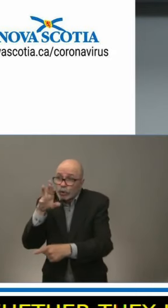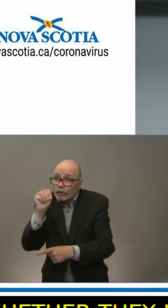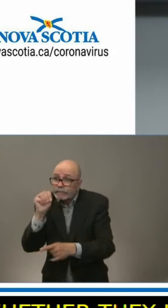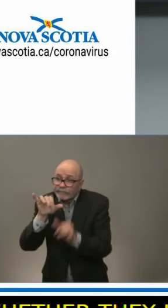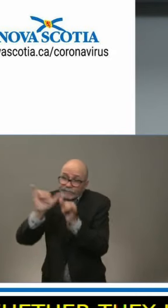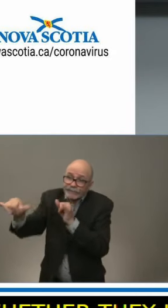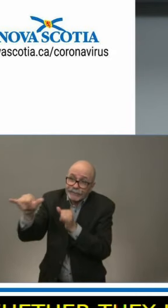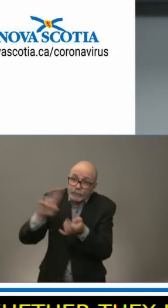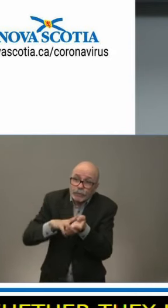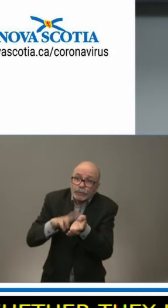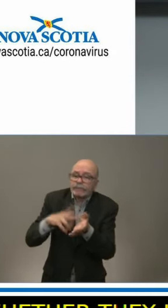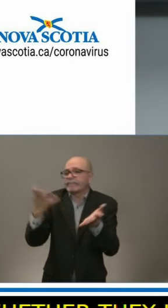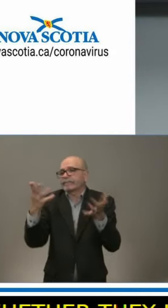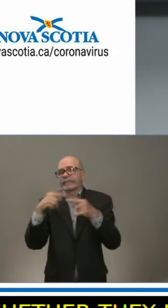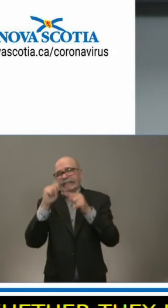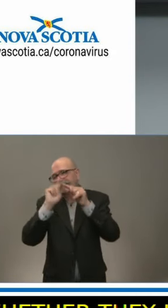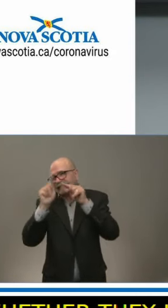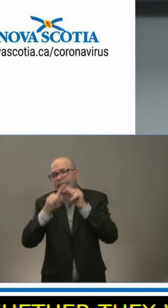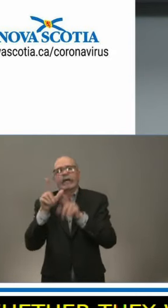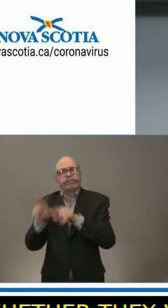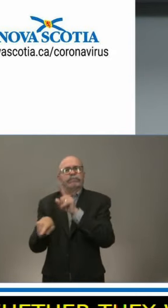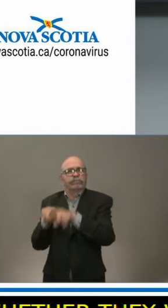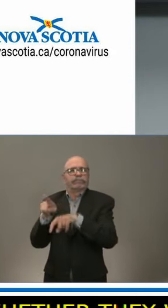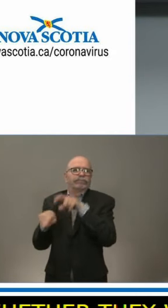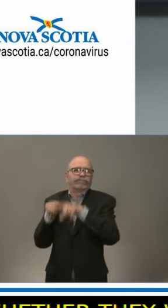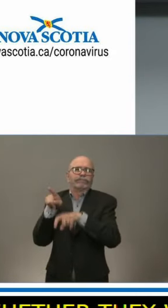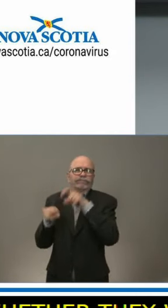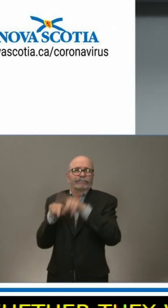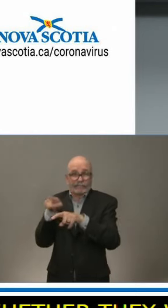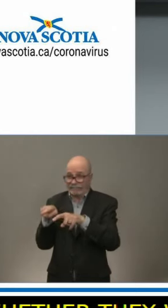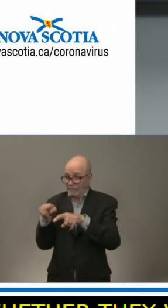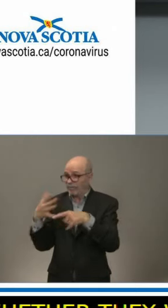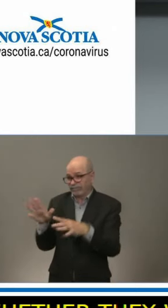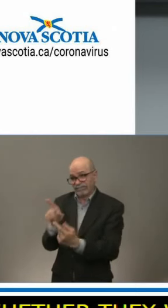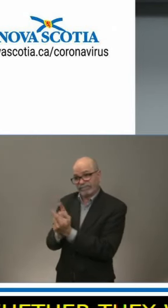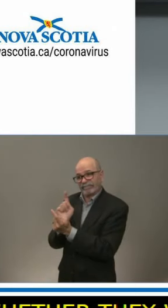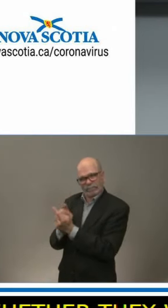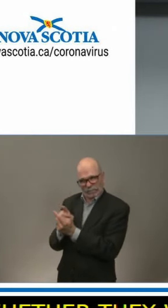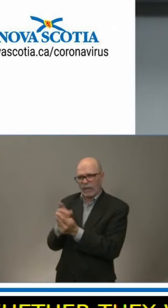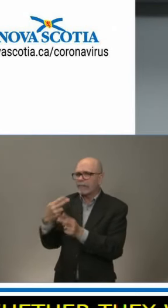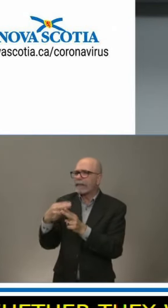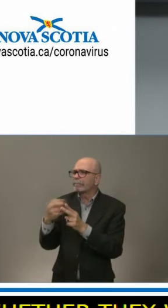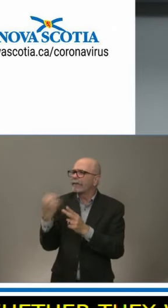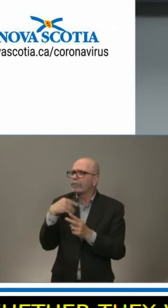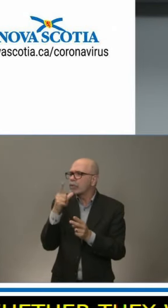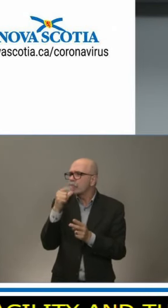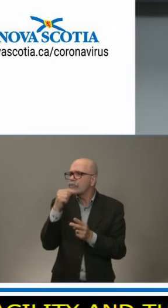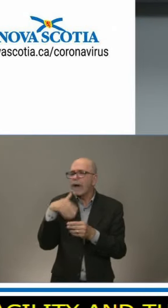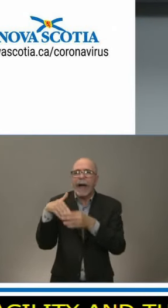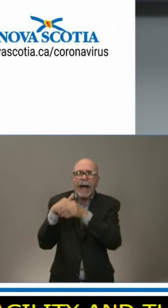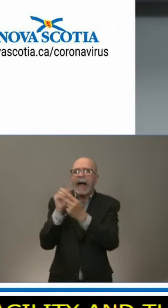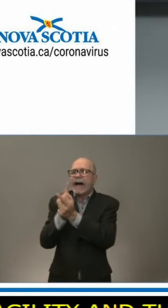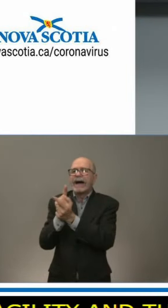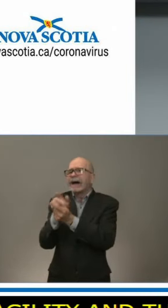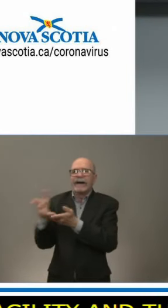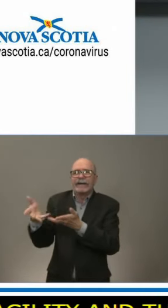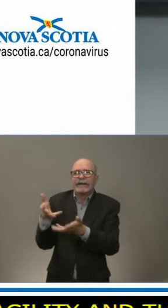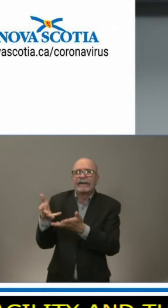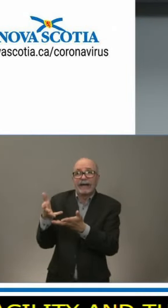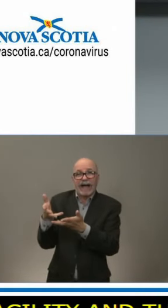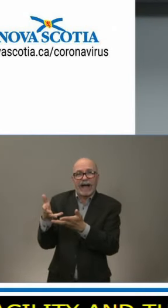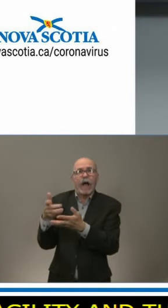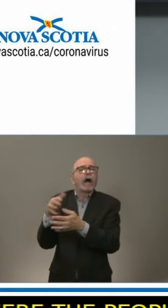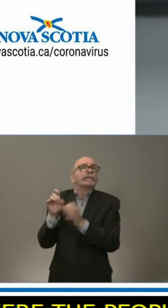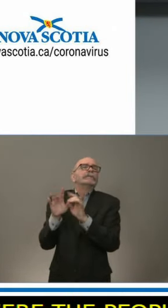about who are the people that we would consider that meet our definition to have been a close contact, and all those people that are